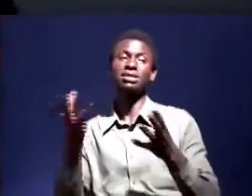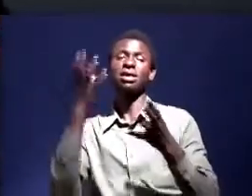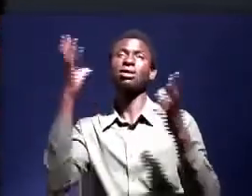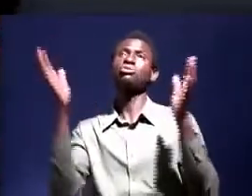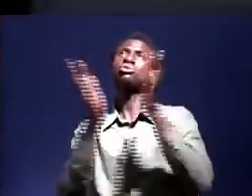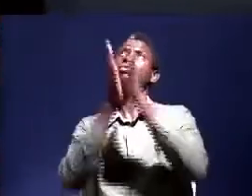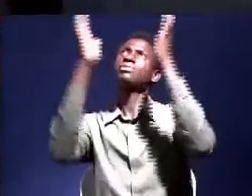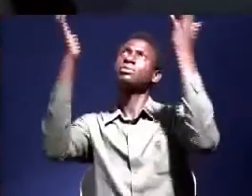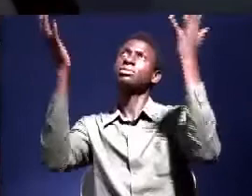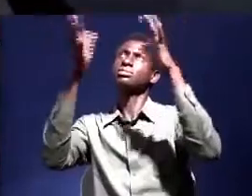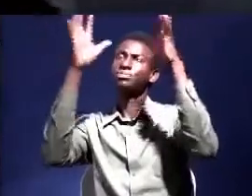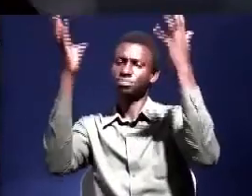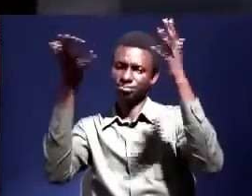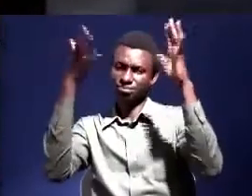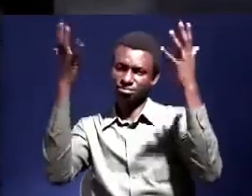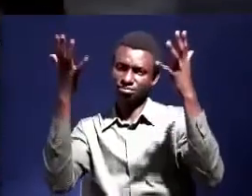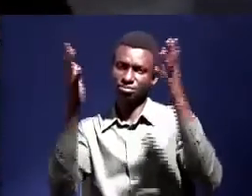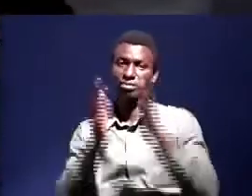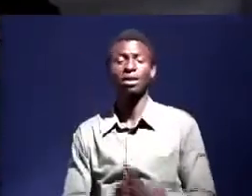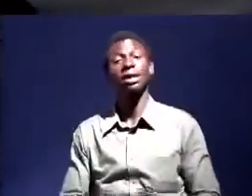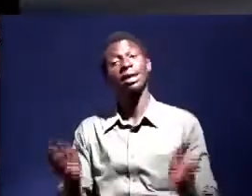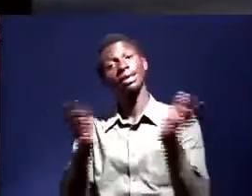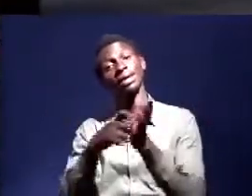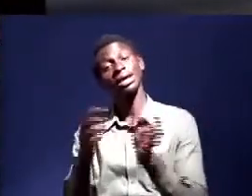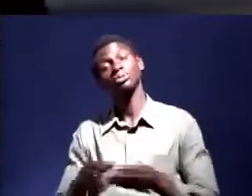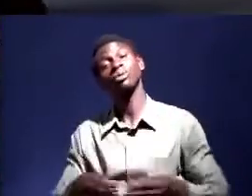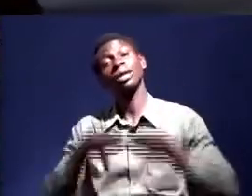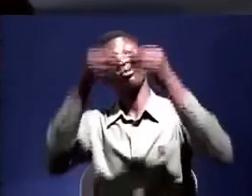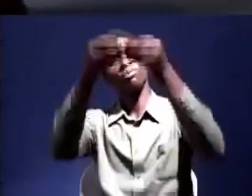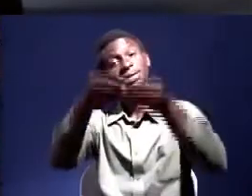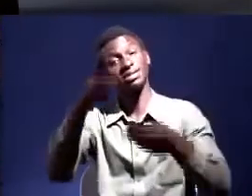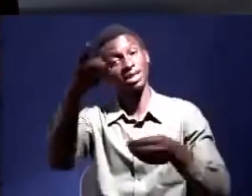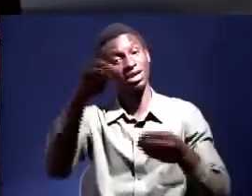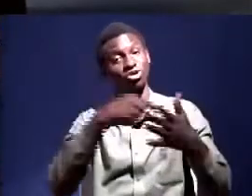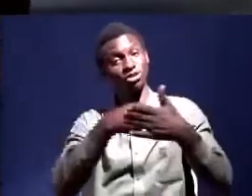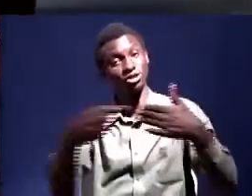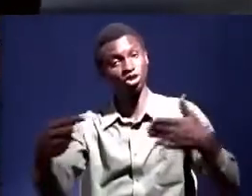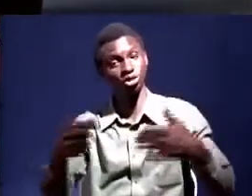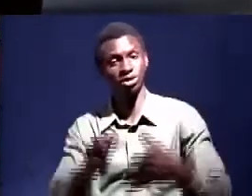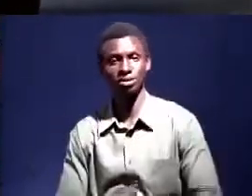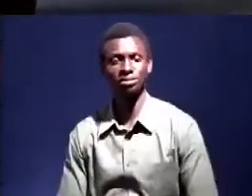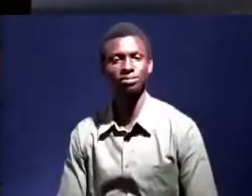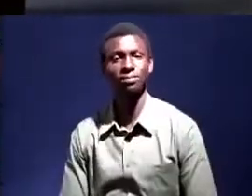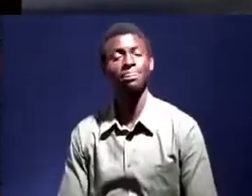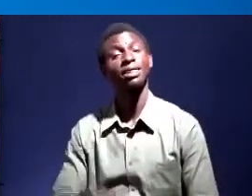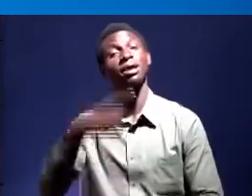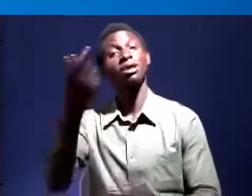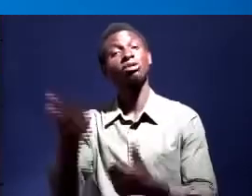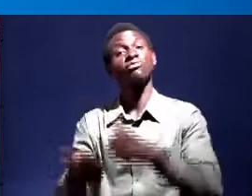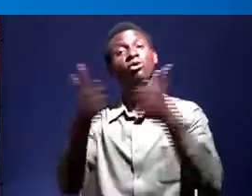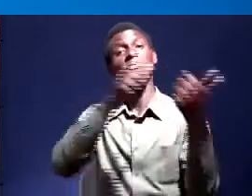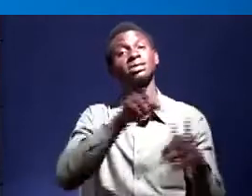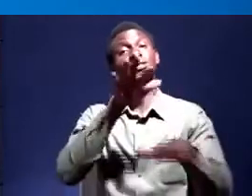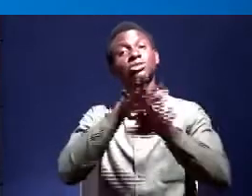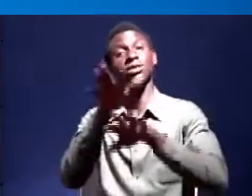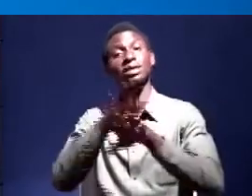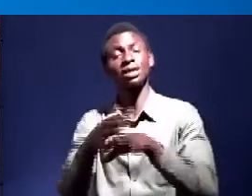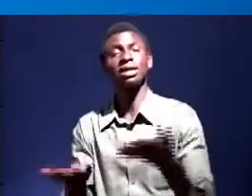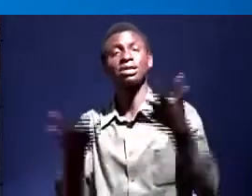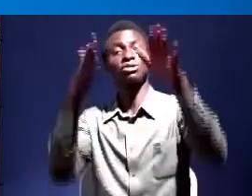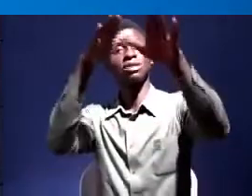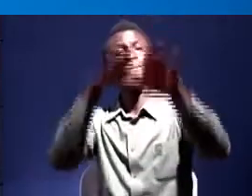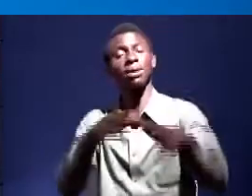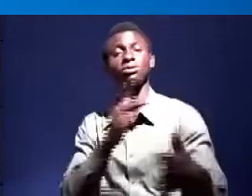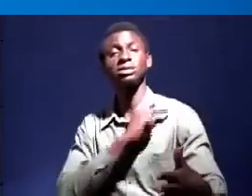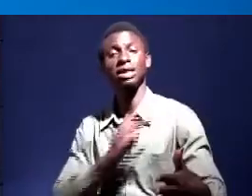after your name. Yesu anakupatia hilo jina. So baptism is a symbol of death. Hivyo batizo ni kielelezo cha mauti au kifo. We